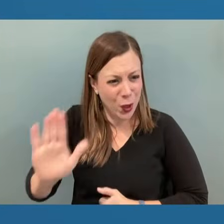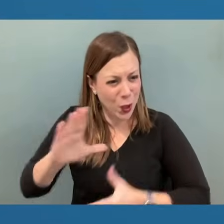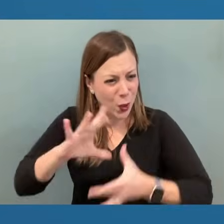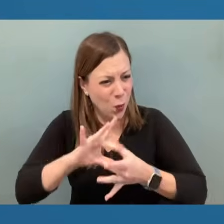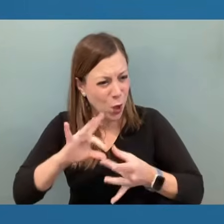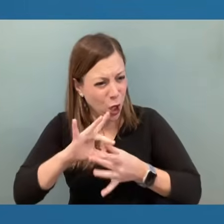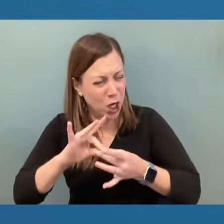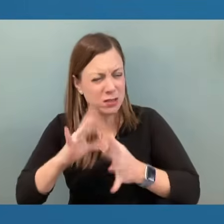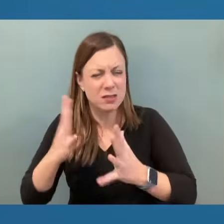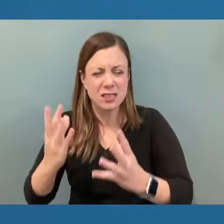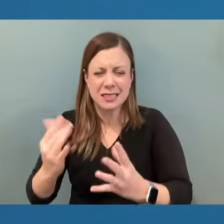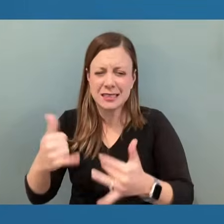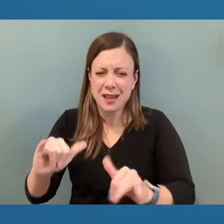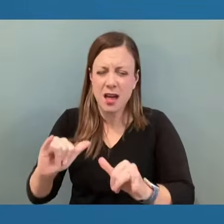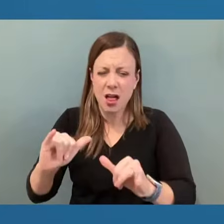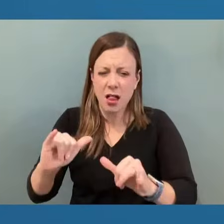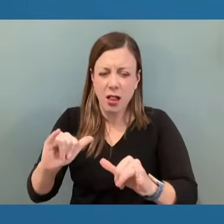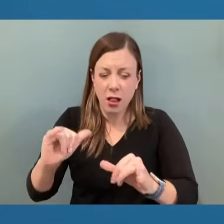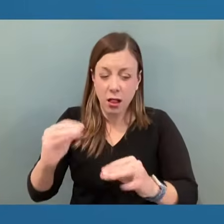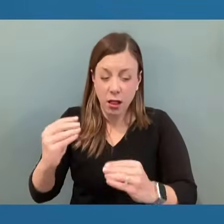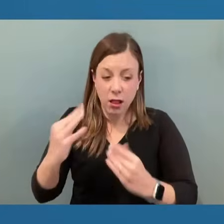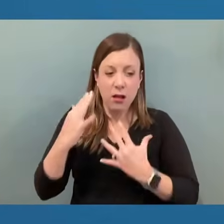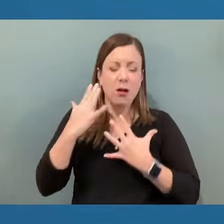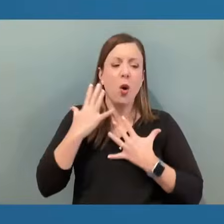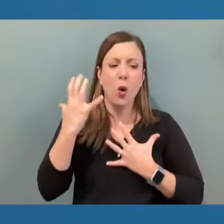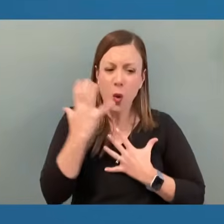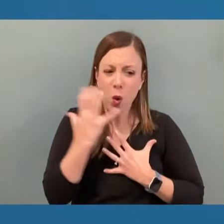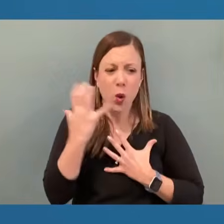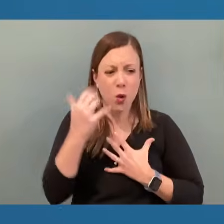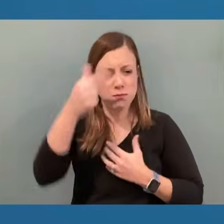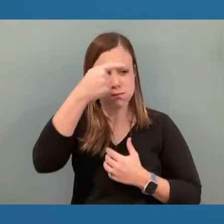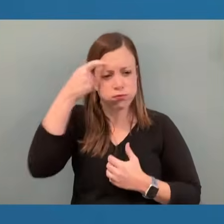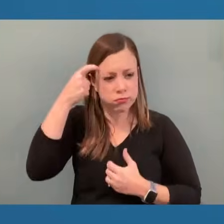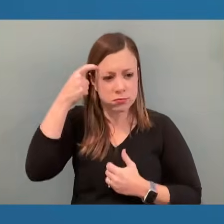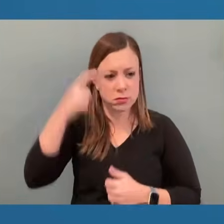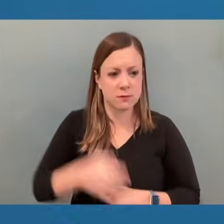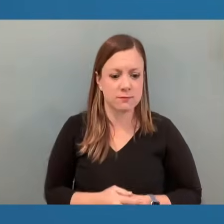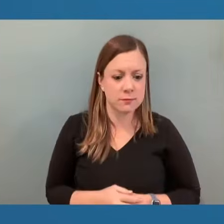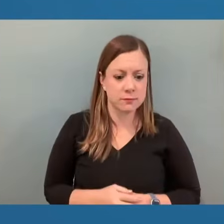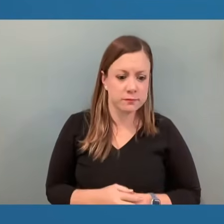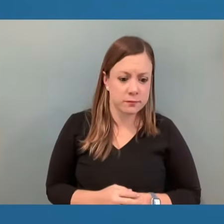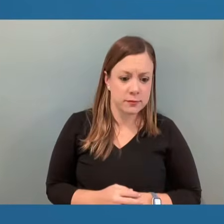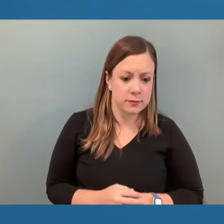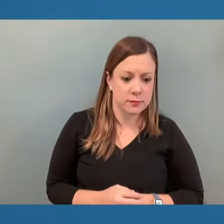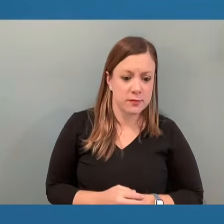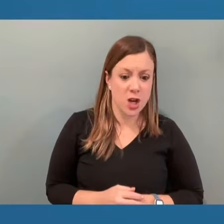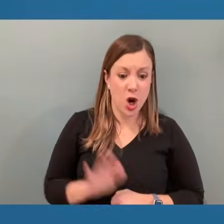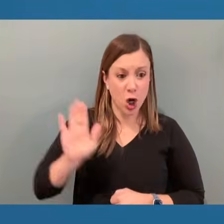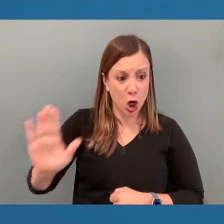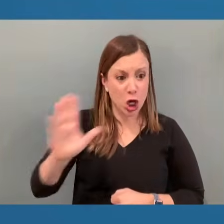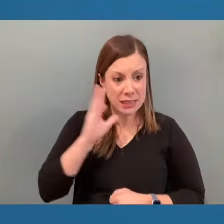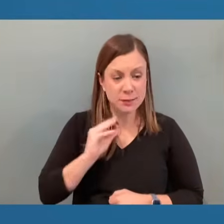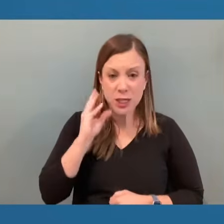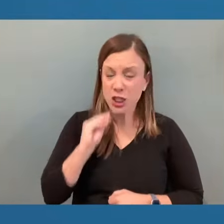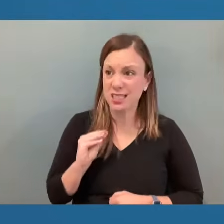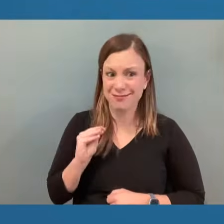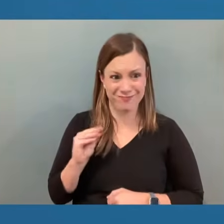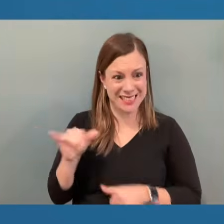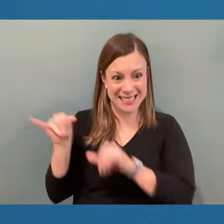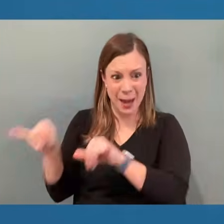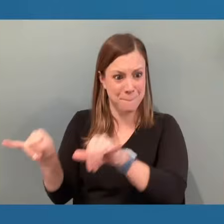Her experience is tragically the story of so many others. Many people will